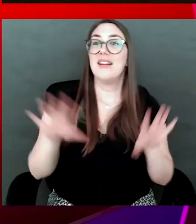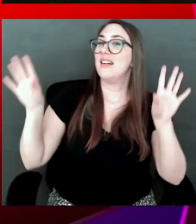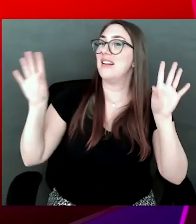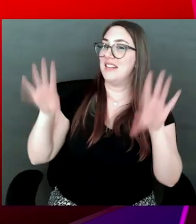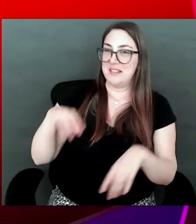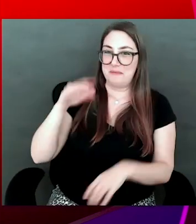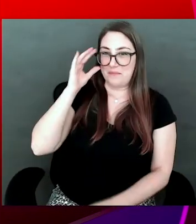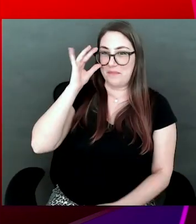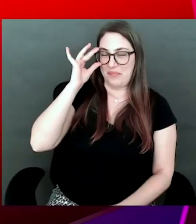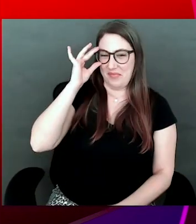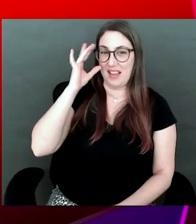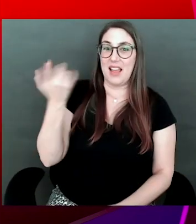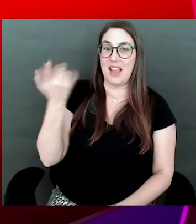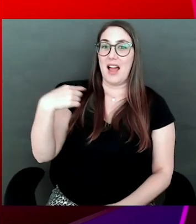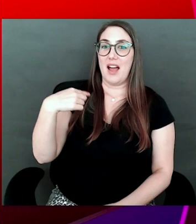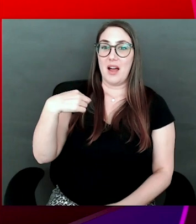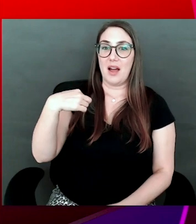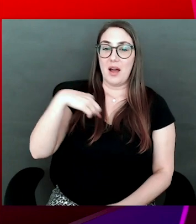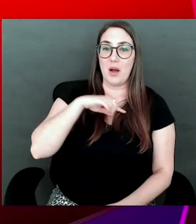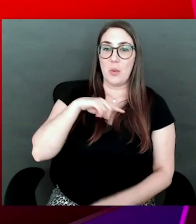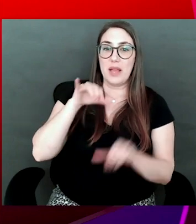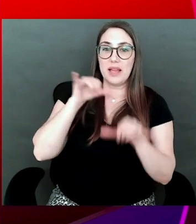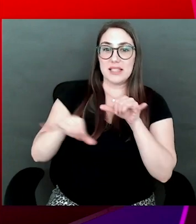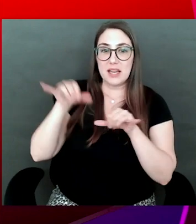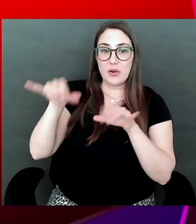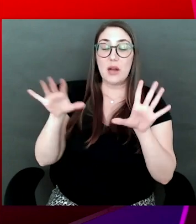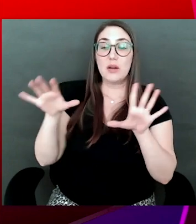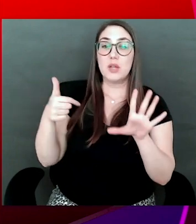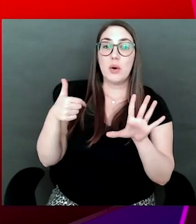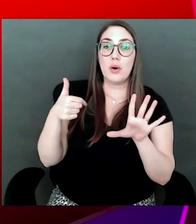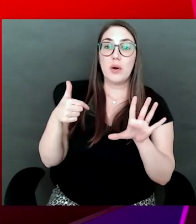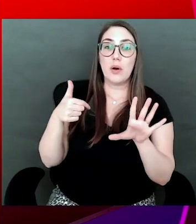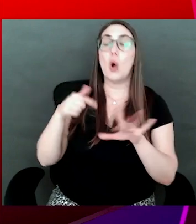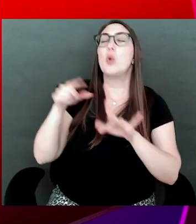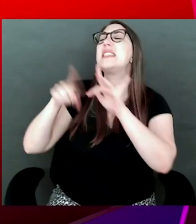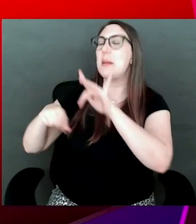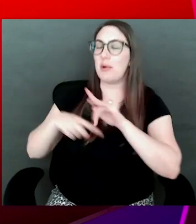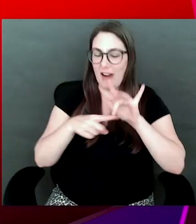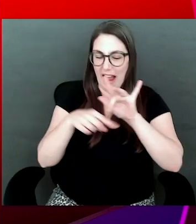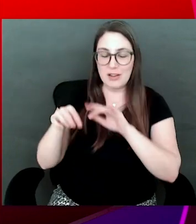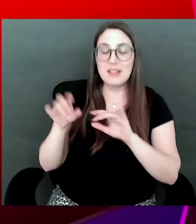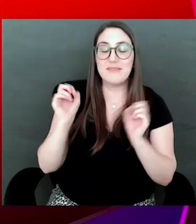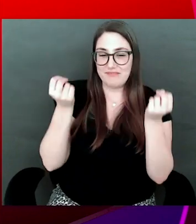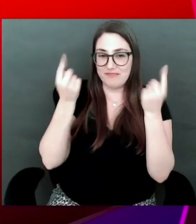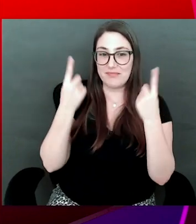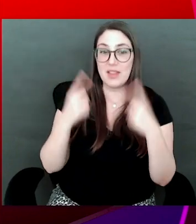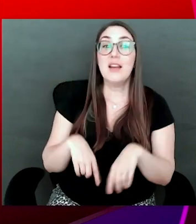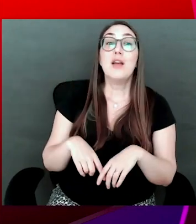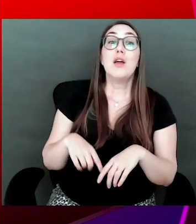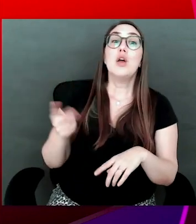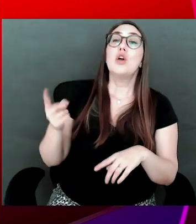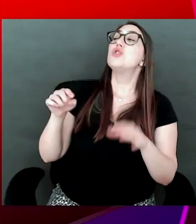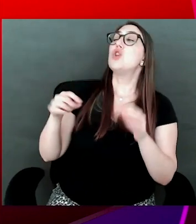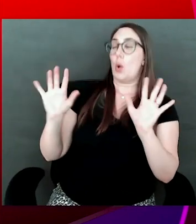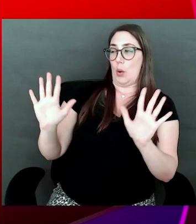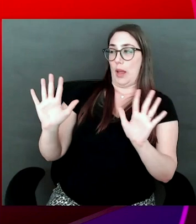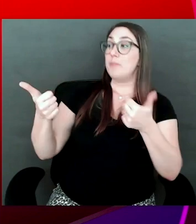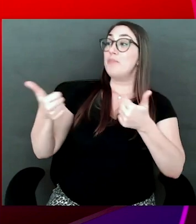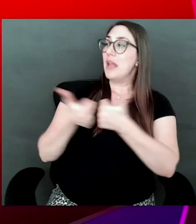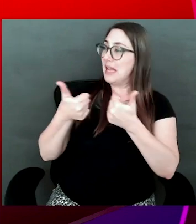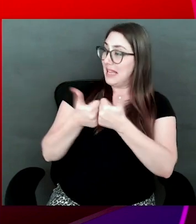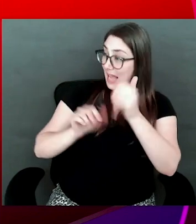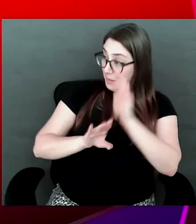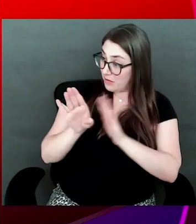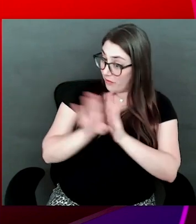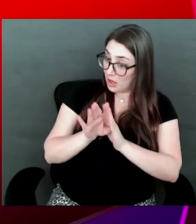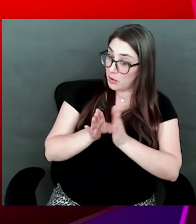We can skip around, for sure. Yeah, so we've talked, this is enabling developers, game developers, to set up the